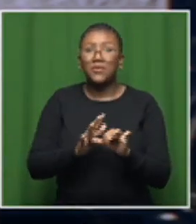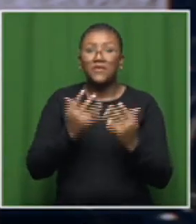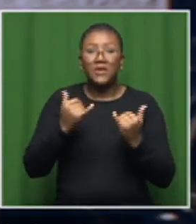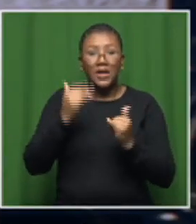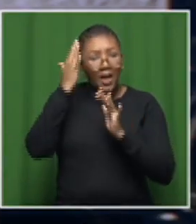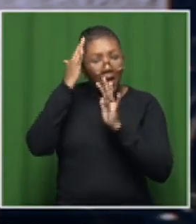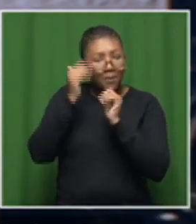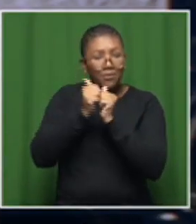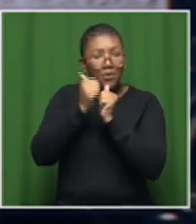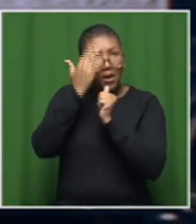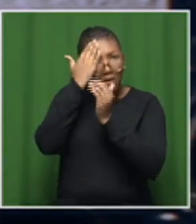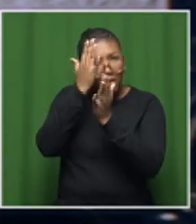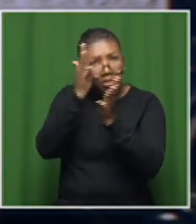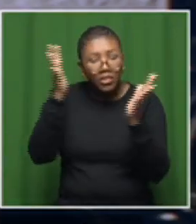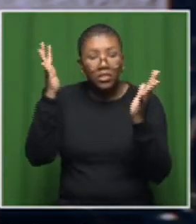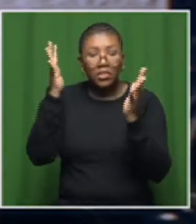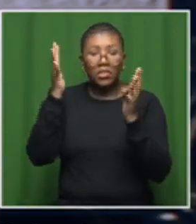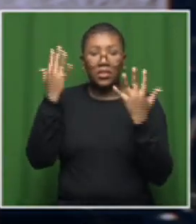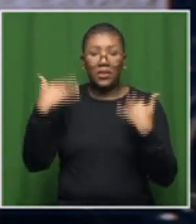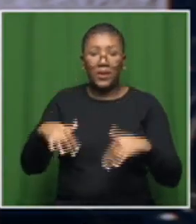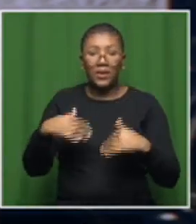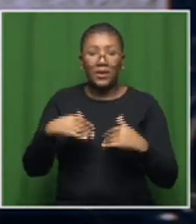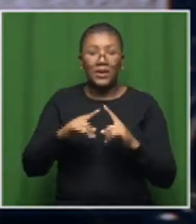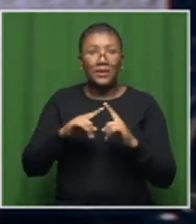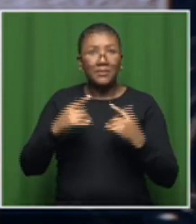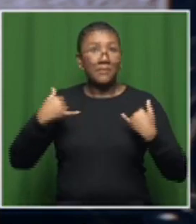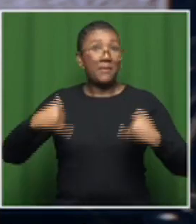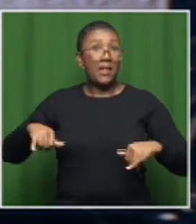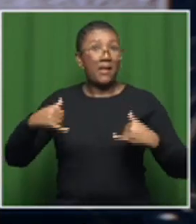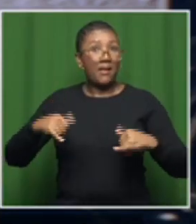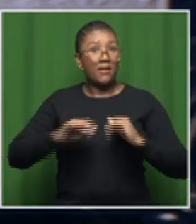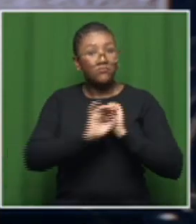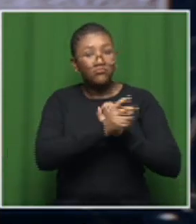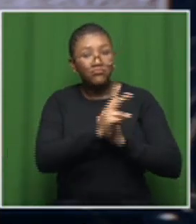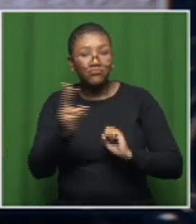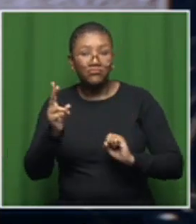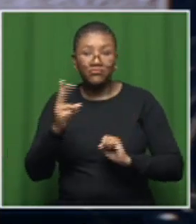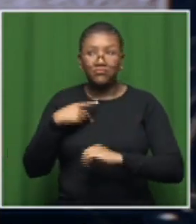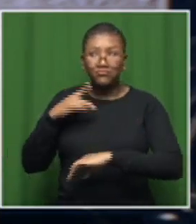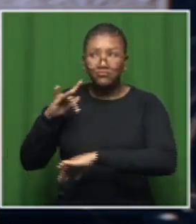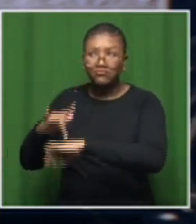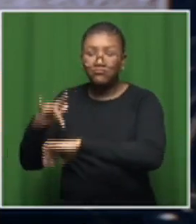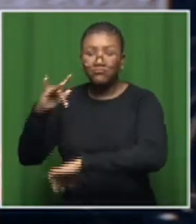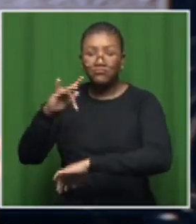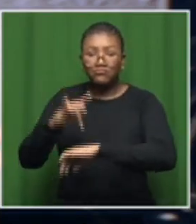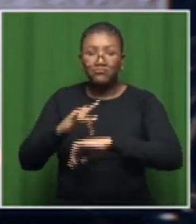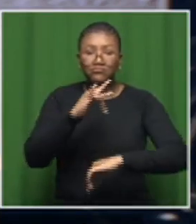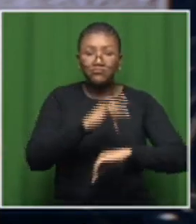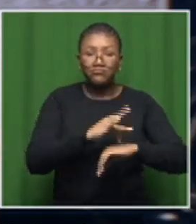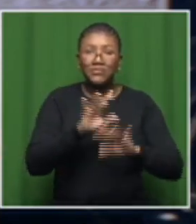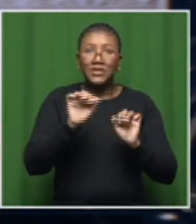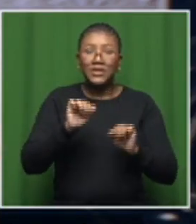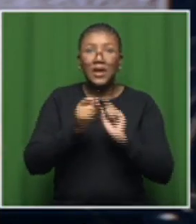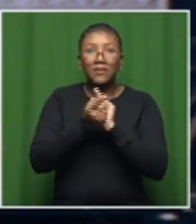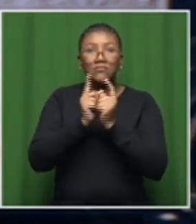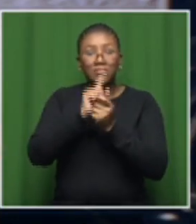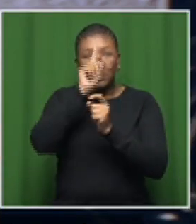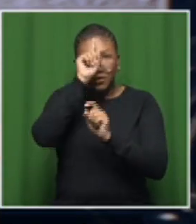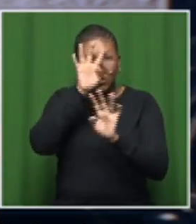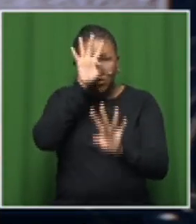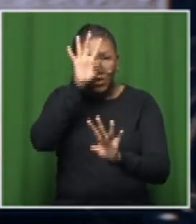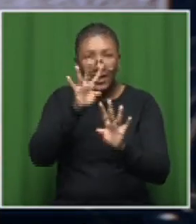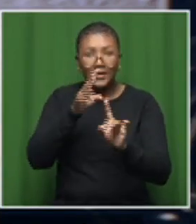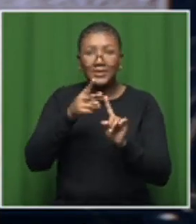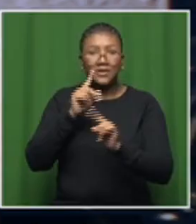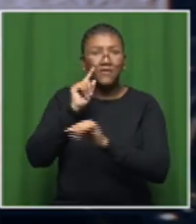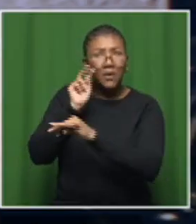to play, allowing ourselves to engage with lots of different stimulation actually helps us to be more creative, to be more observant,